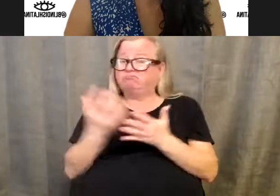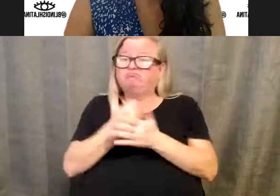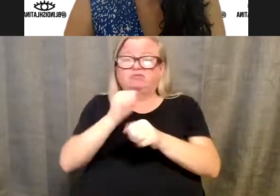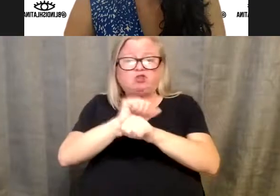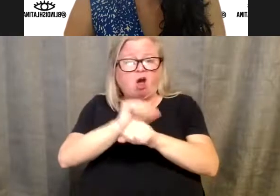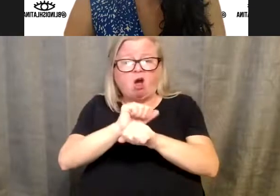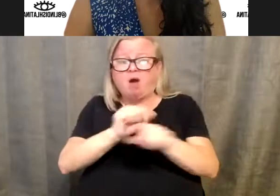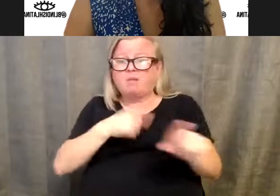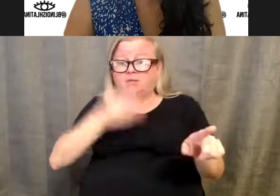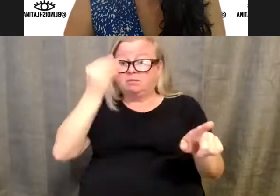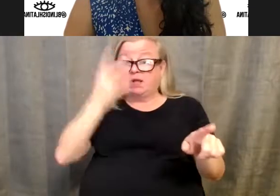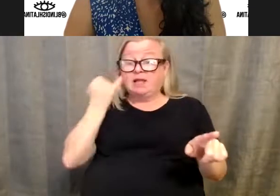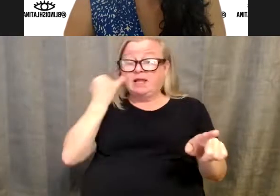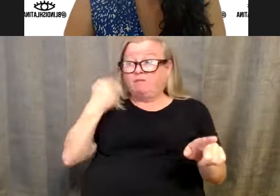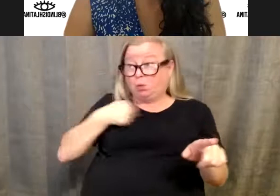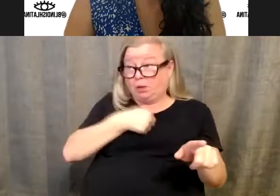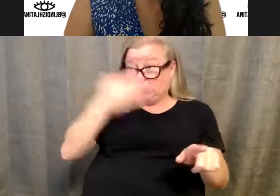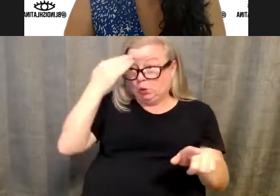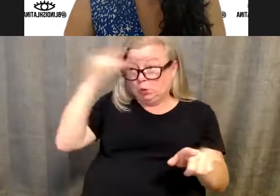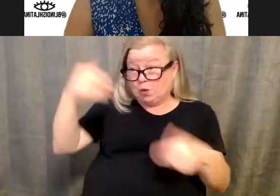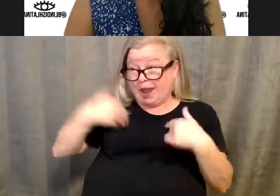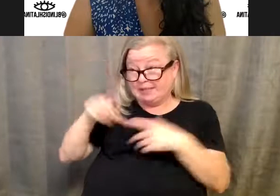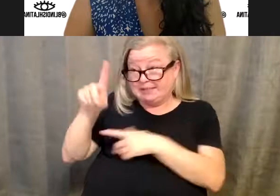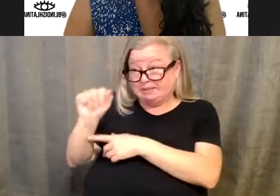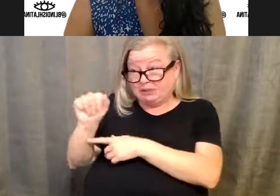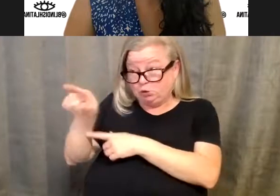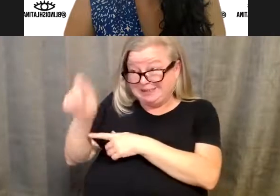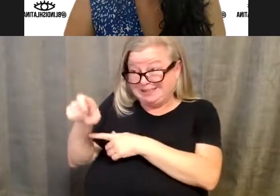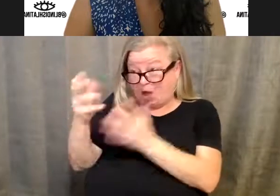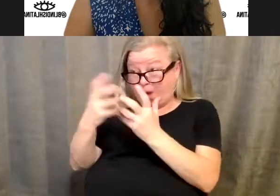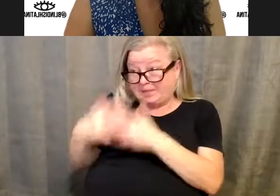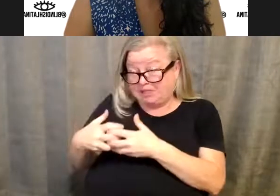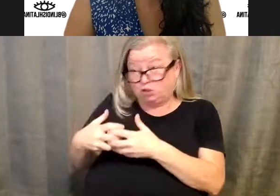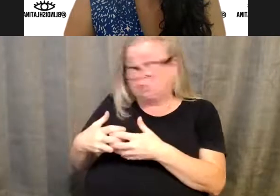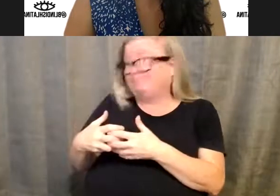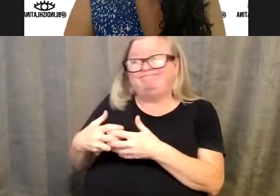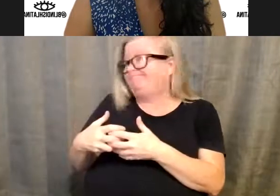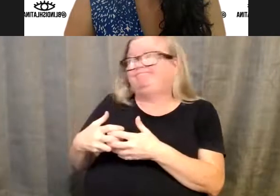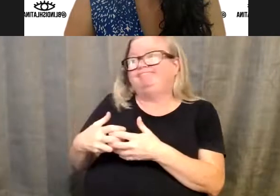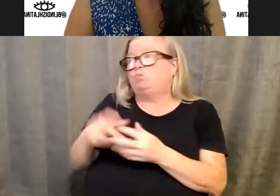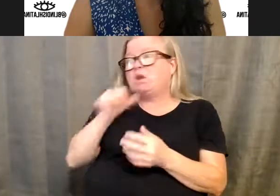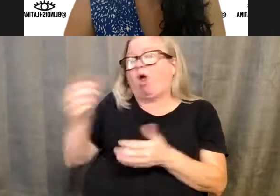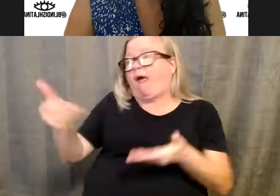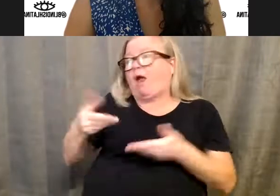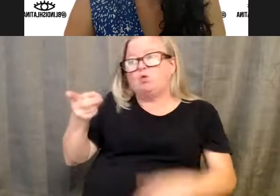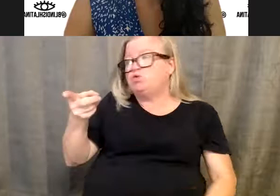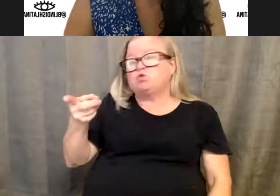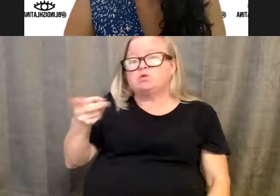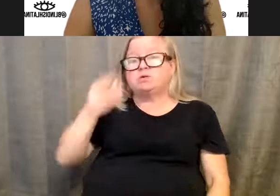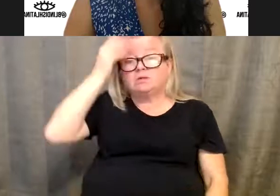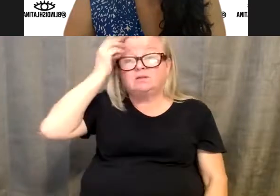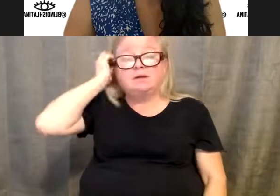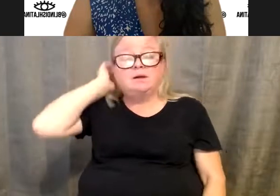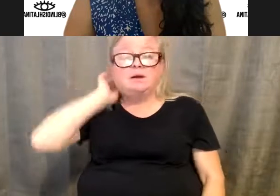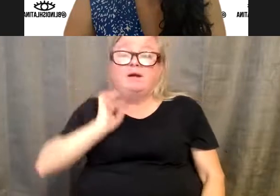if we had known that you had a disability and that you needed accommodations, we would not have hired you. And that